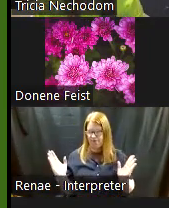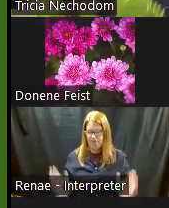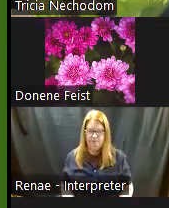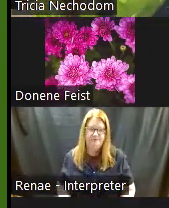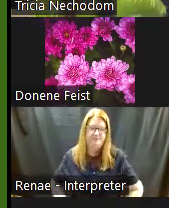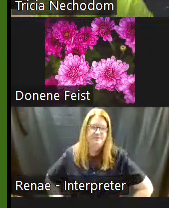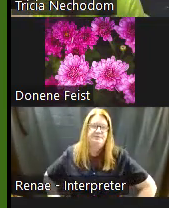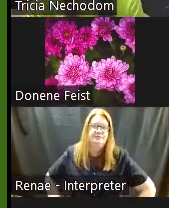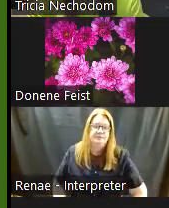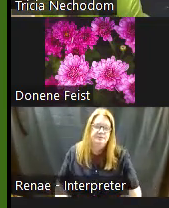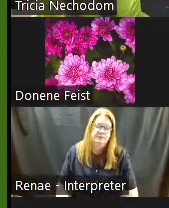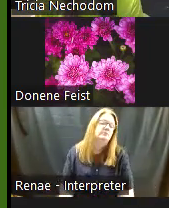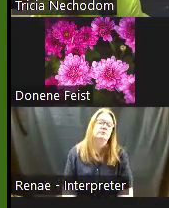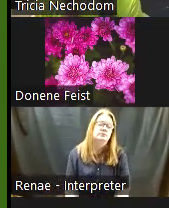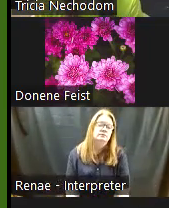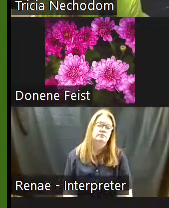Next.